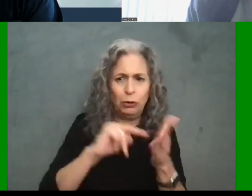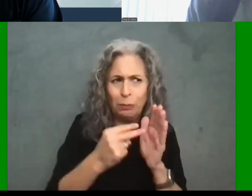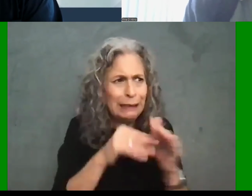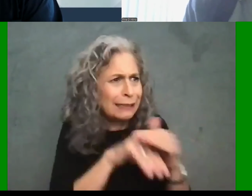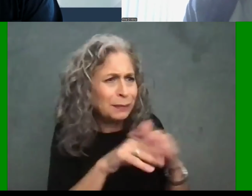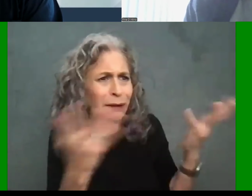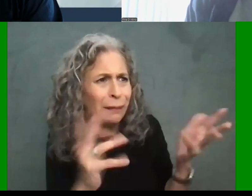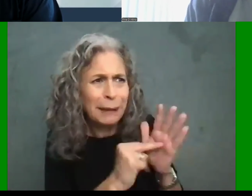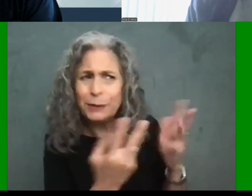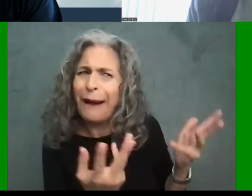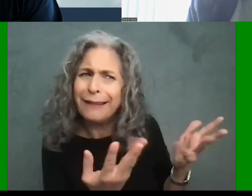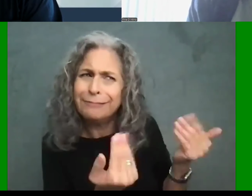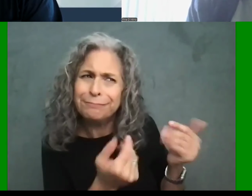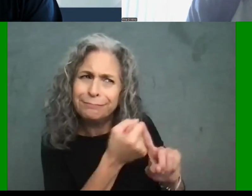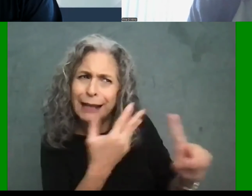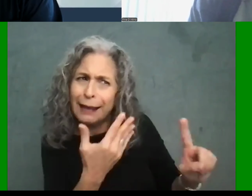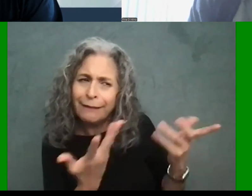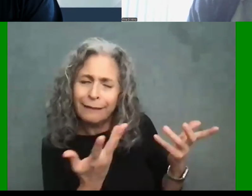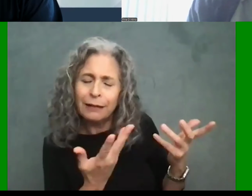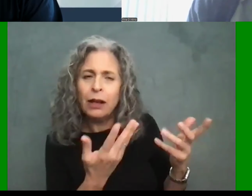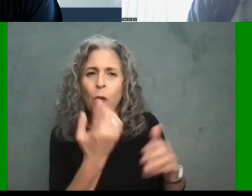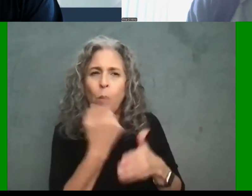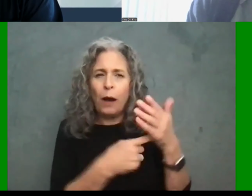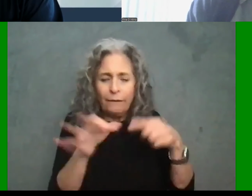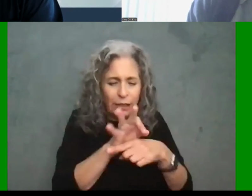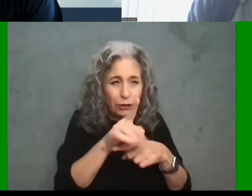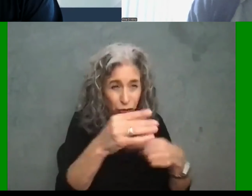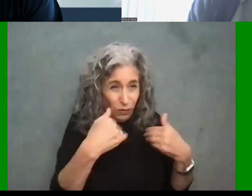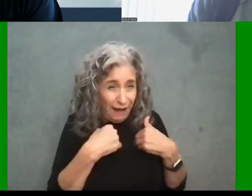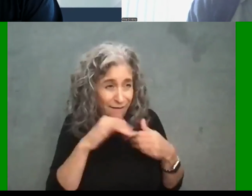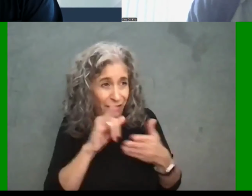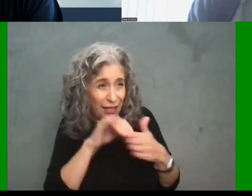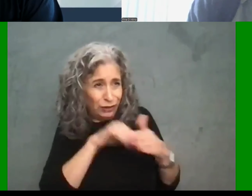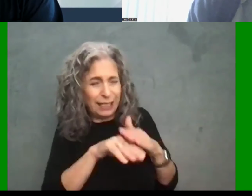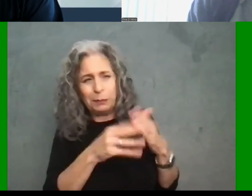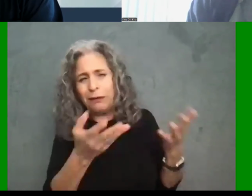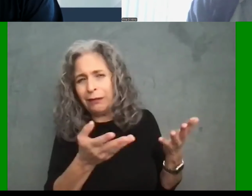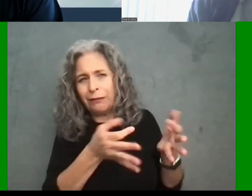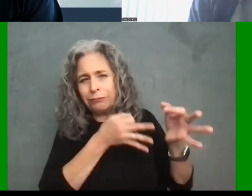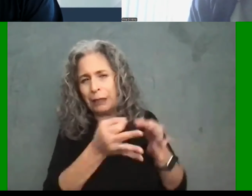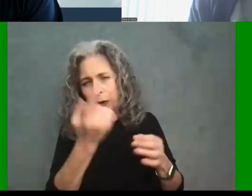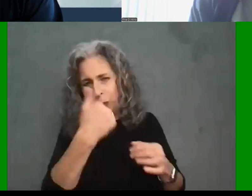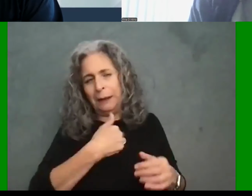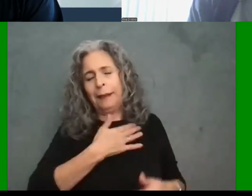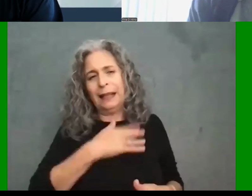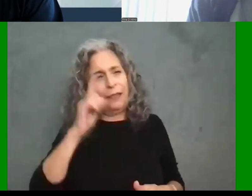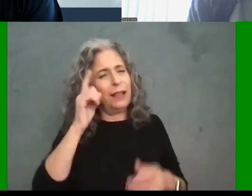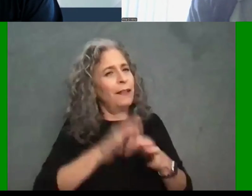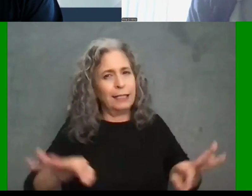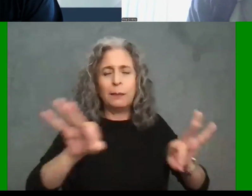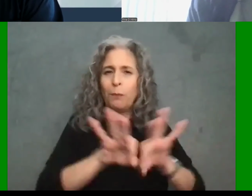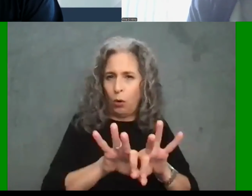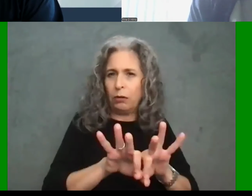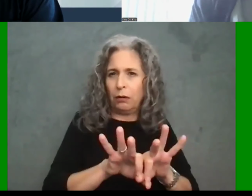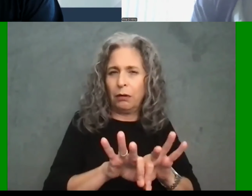accessible? Well, what accessible features exist? And I think that's really important. I think of I was thinking